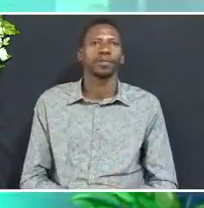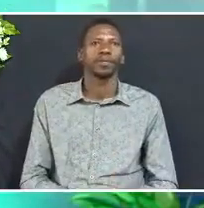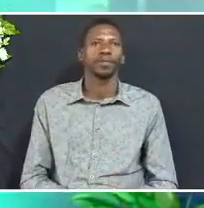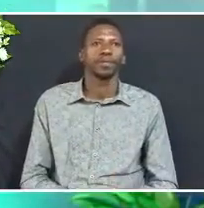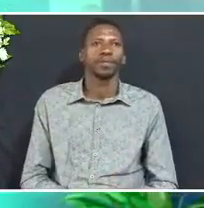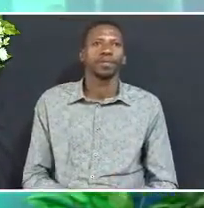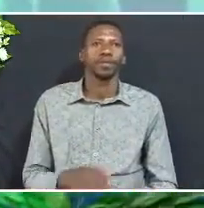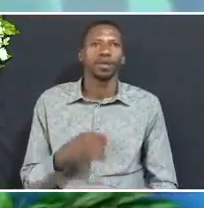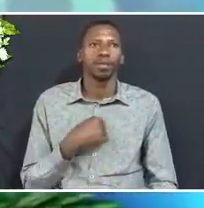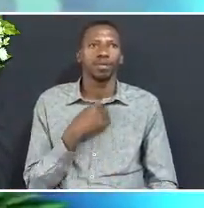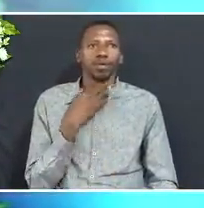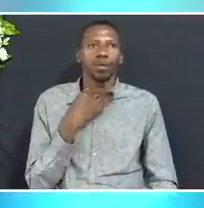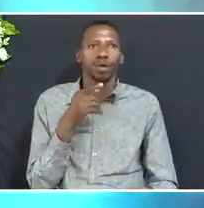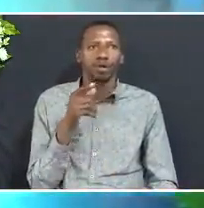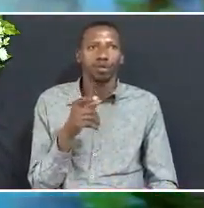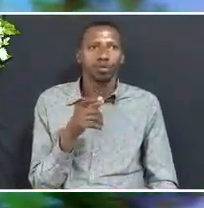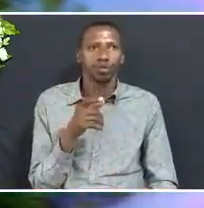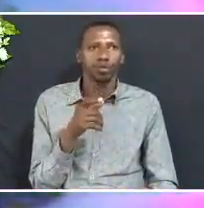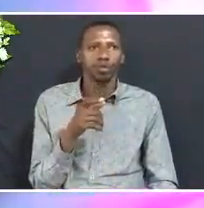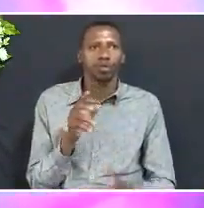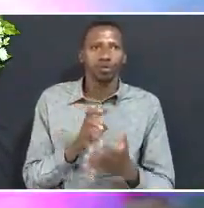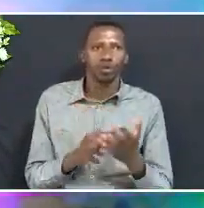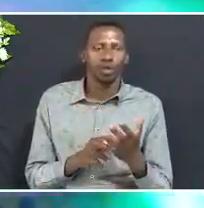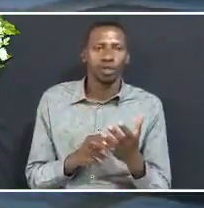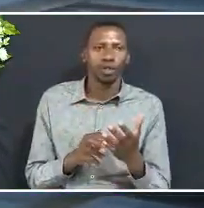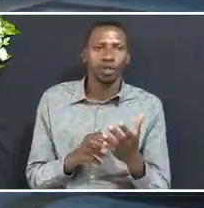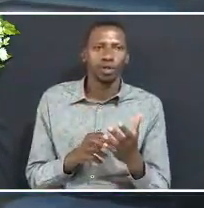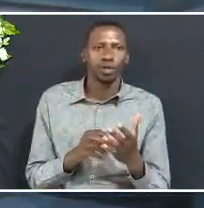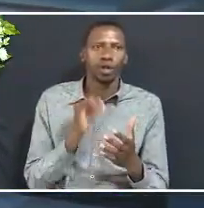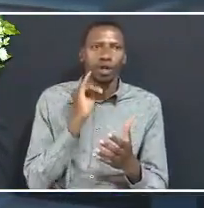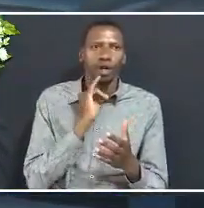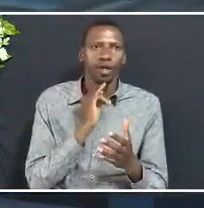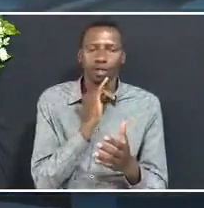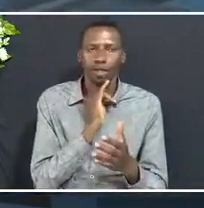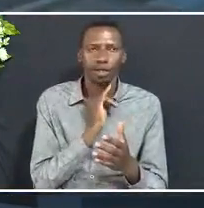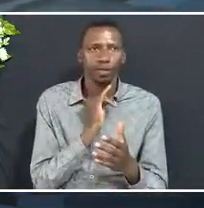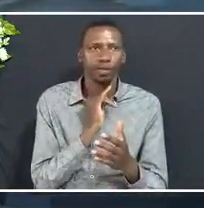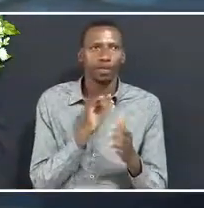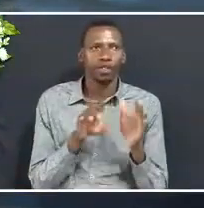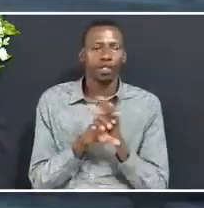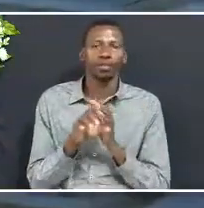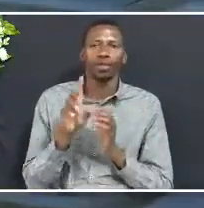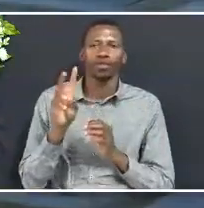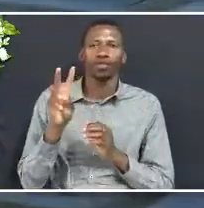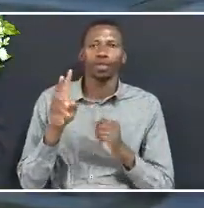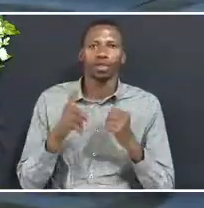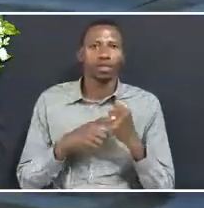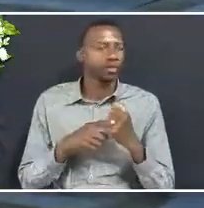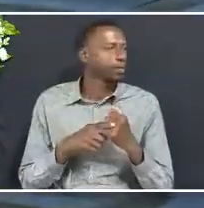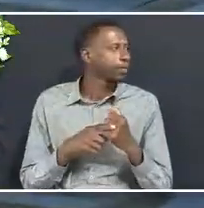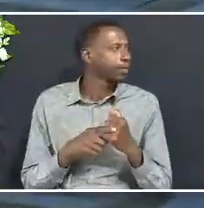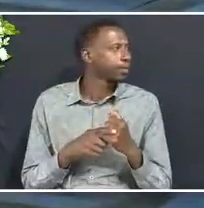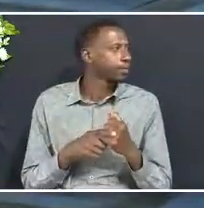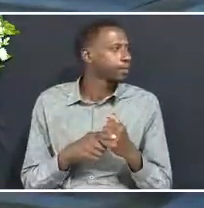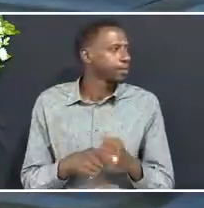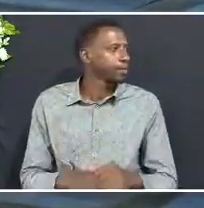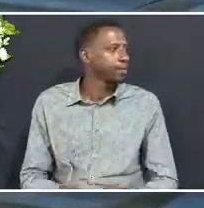I want you to read the book of Isaiah chapter 26. It's a conclusion, verse 3. I want you to read, Elder.